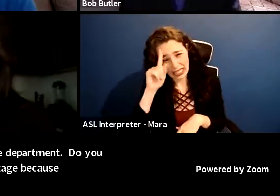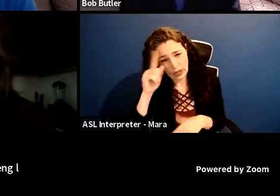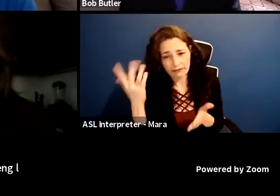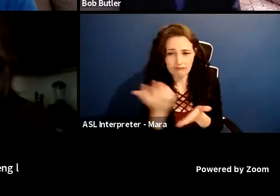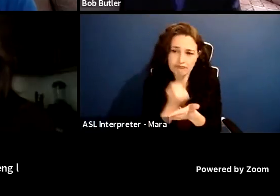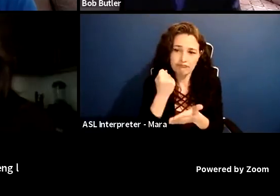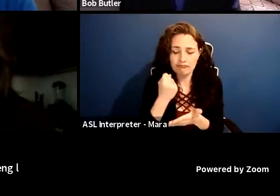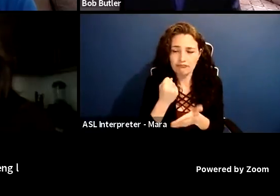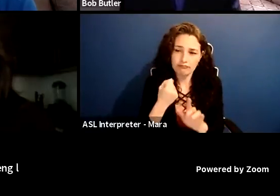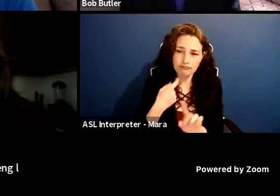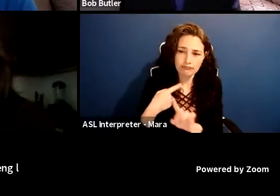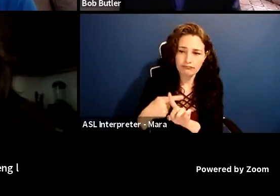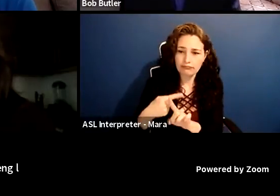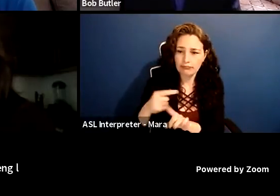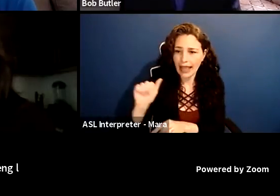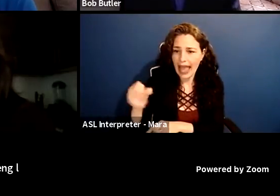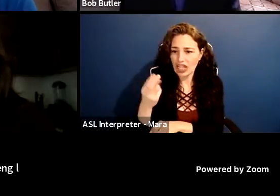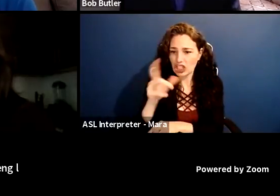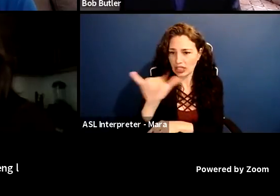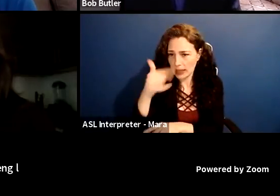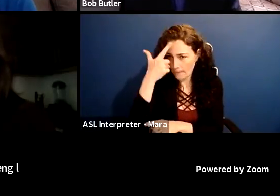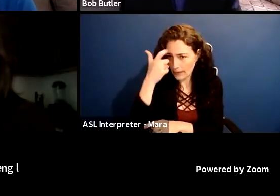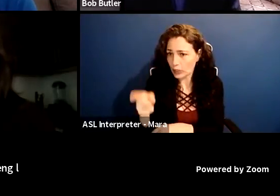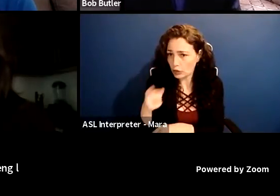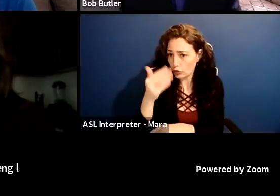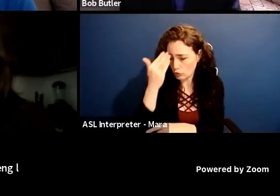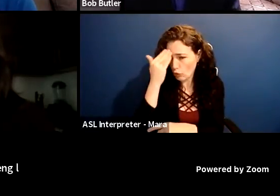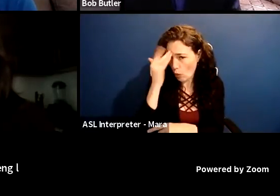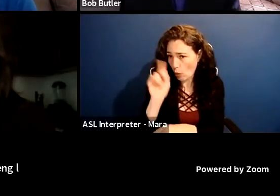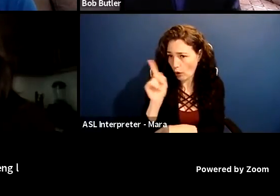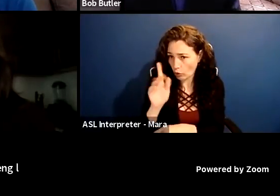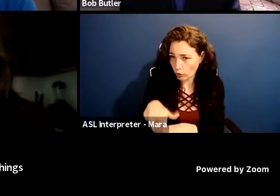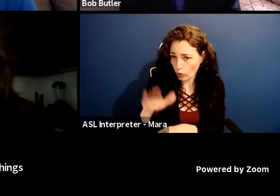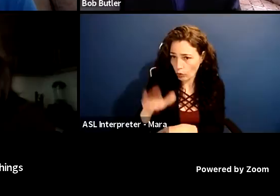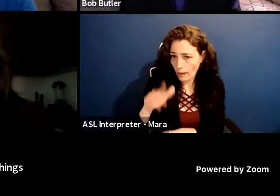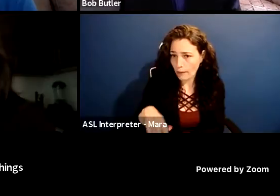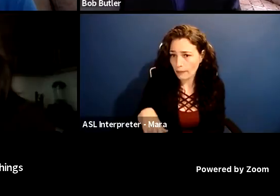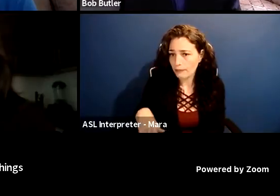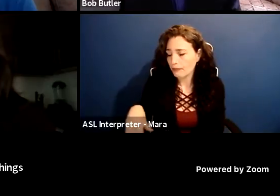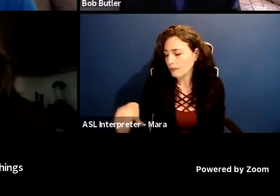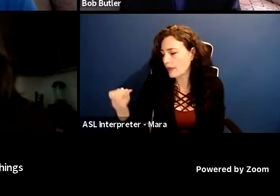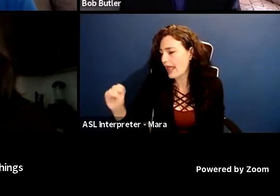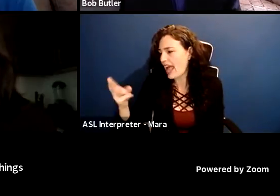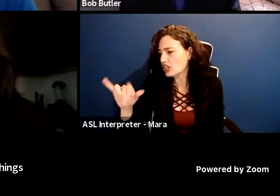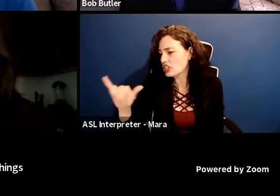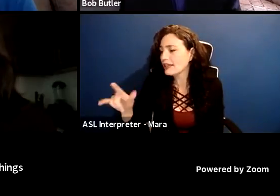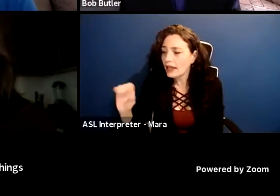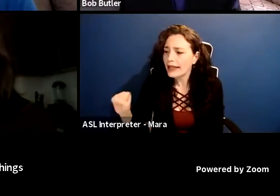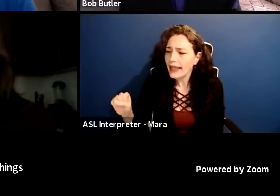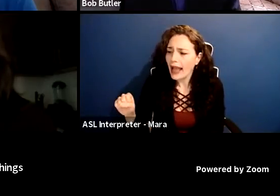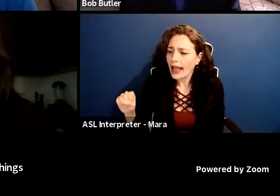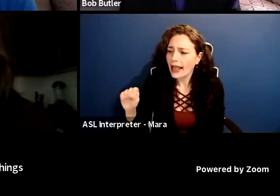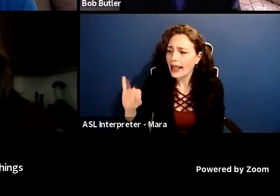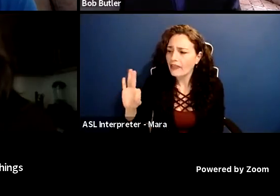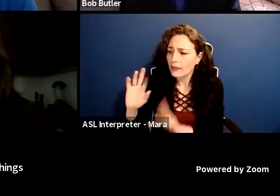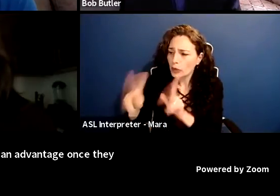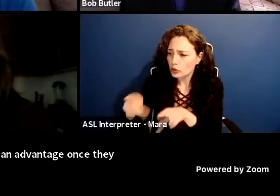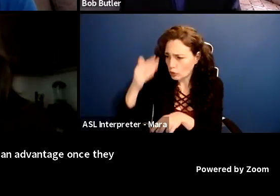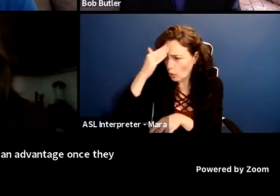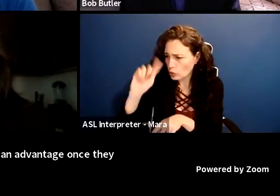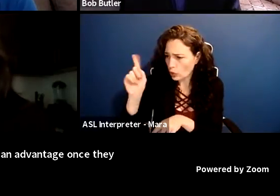in that once people learn that I'm from Inglewood, they're a little bit more receptive. But as far as making